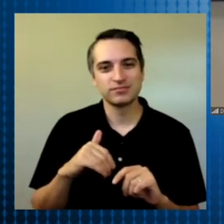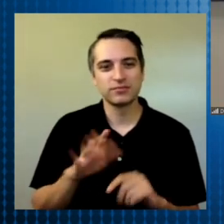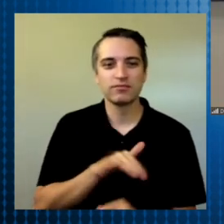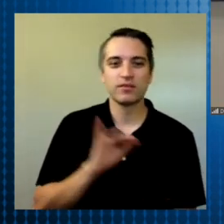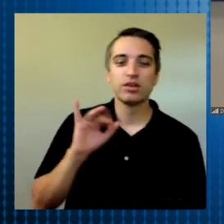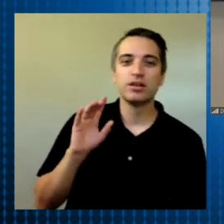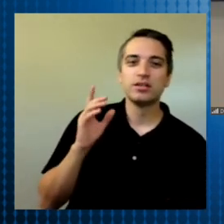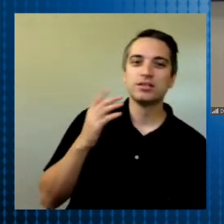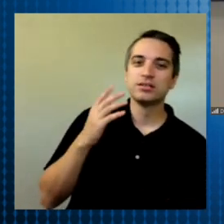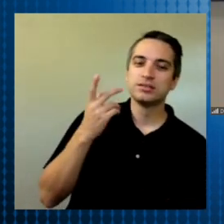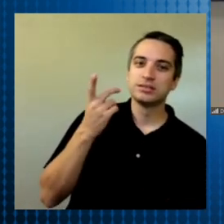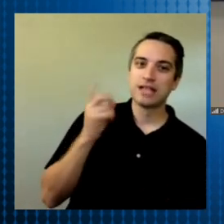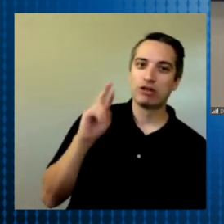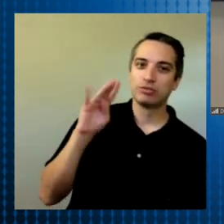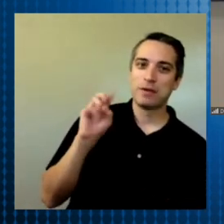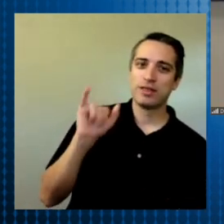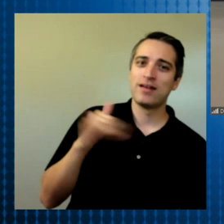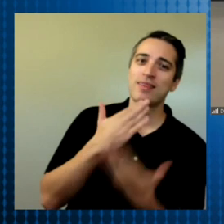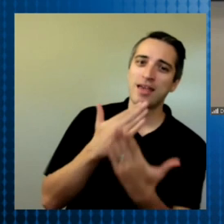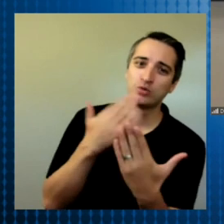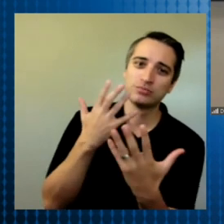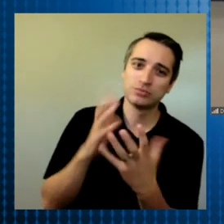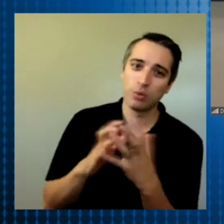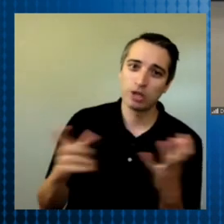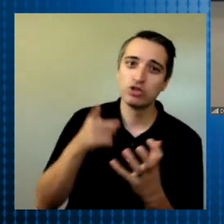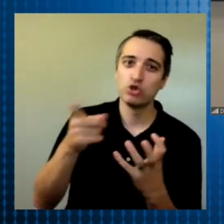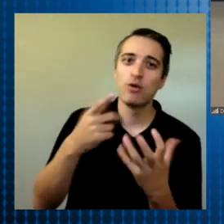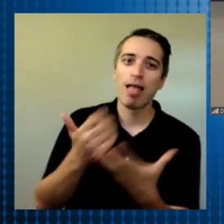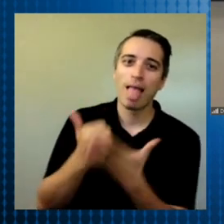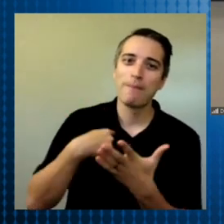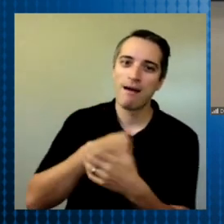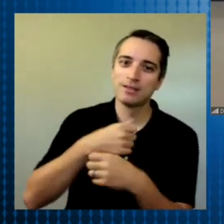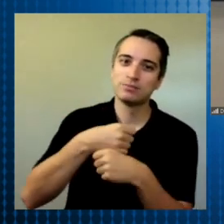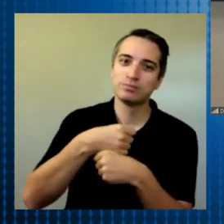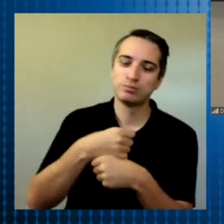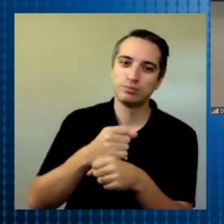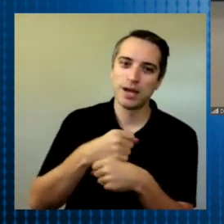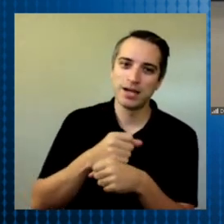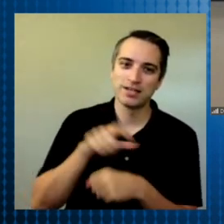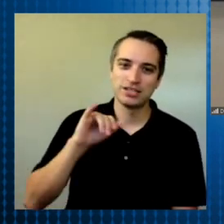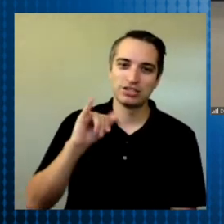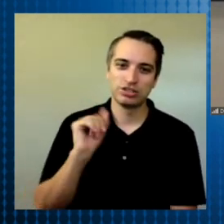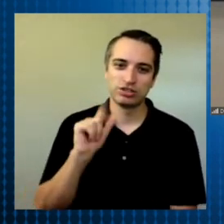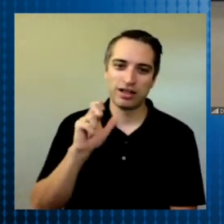it. He is. And I tell that, Ms. Cloney, give Jalen my number. Let's stay in touch, Jalen.